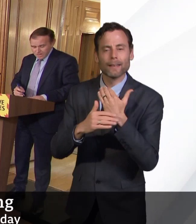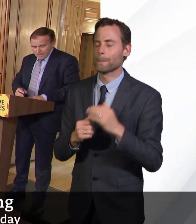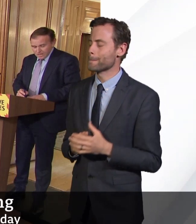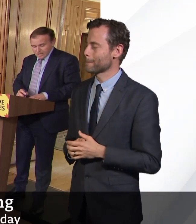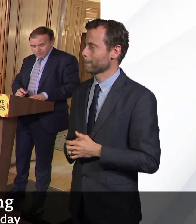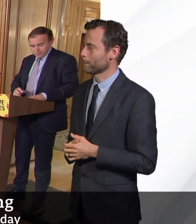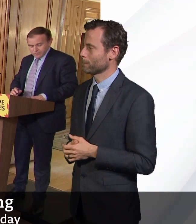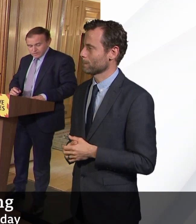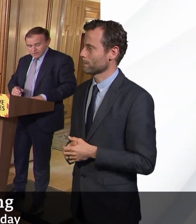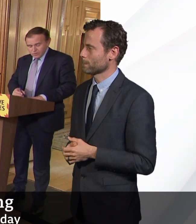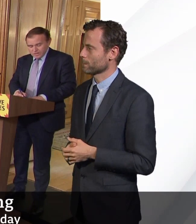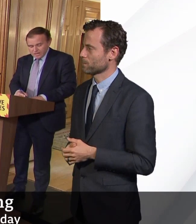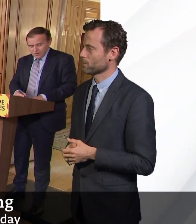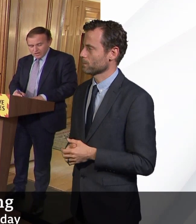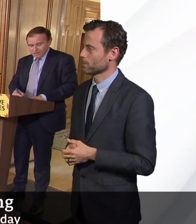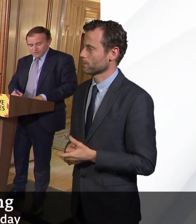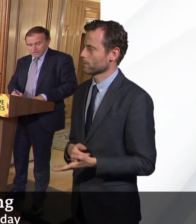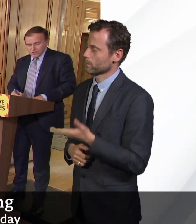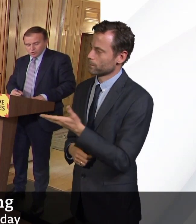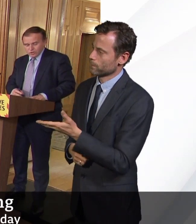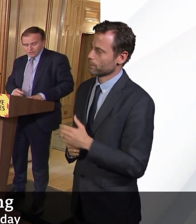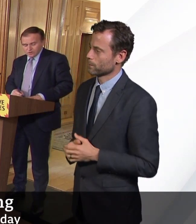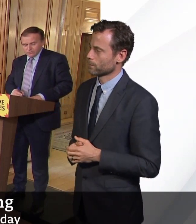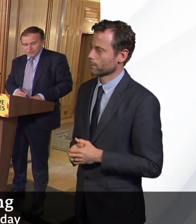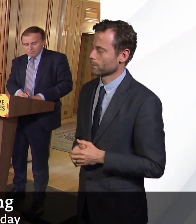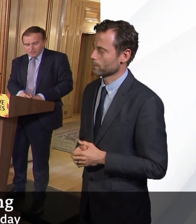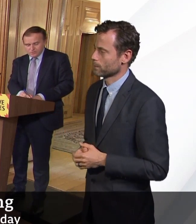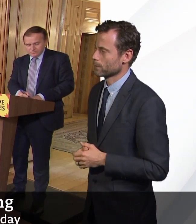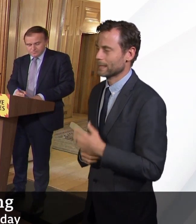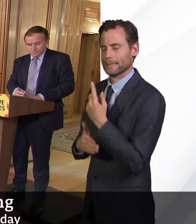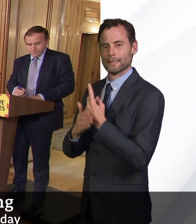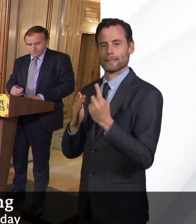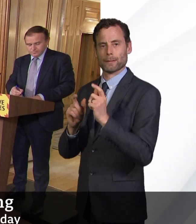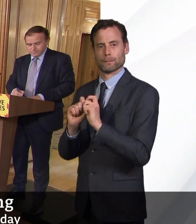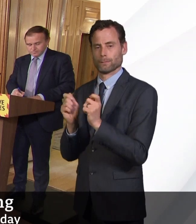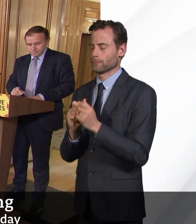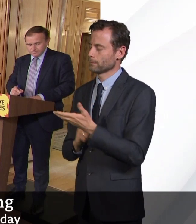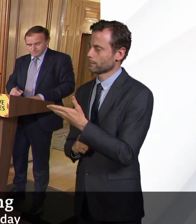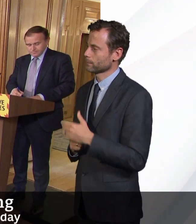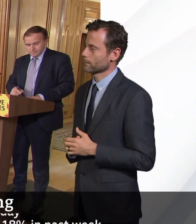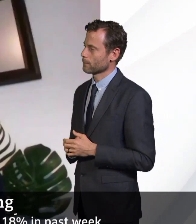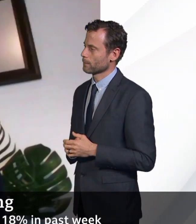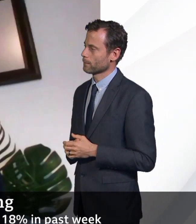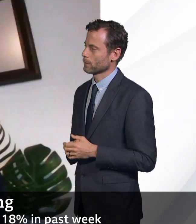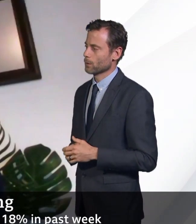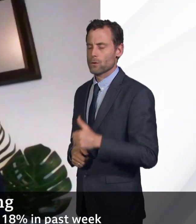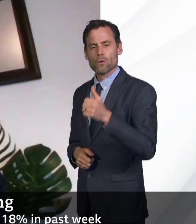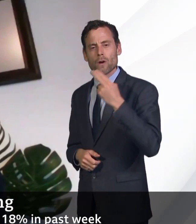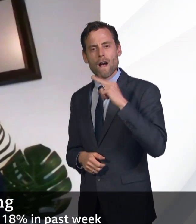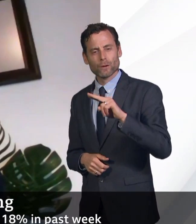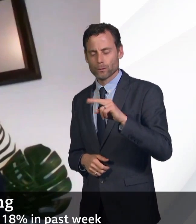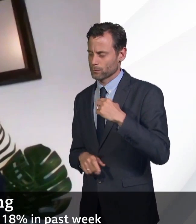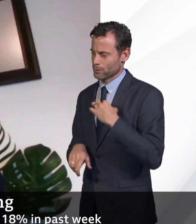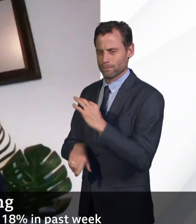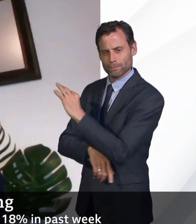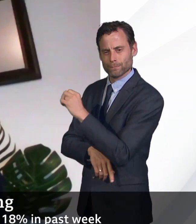Thank you. We now have Sean Linton from The Independent. Good afternoon. A question to you first,